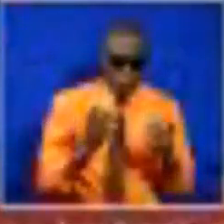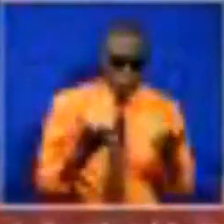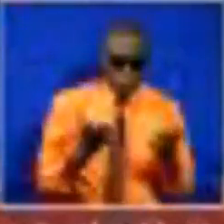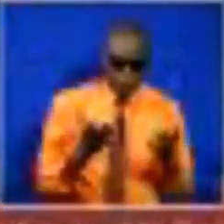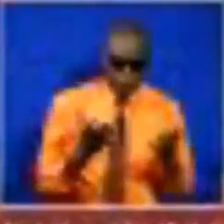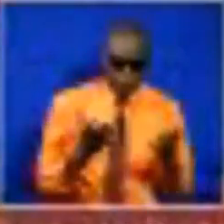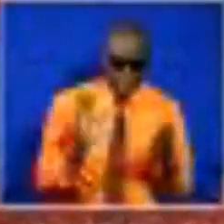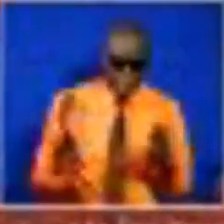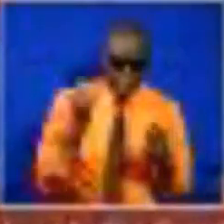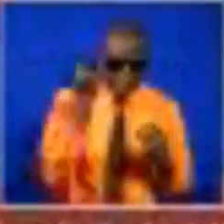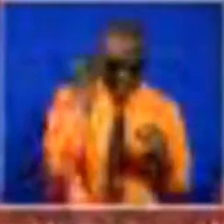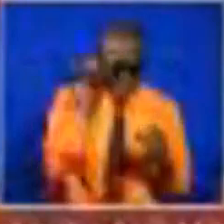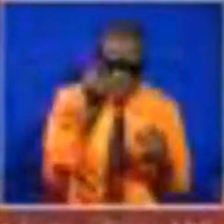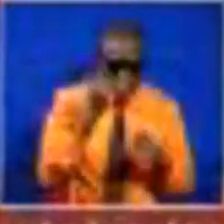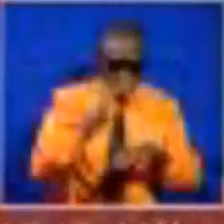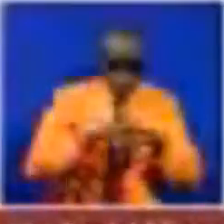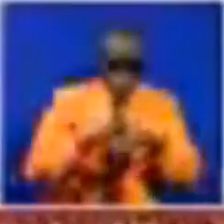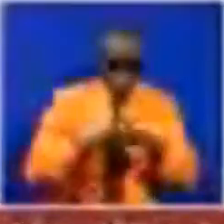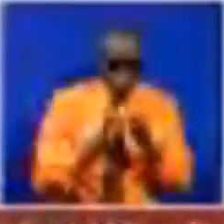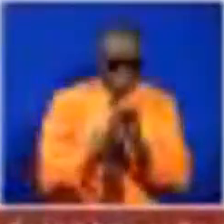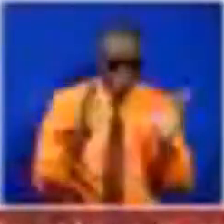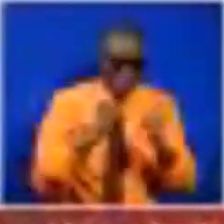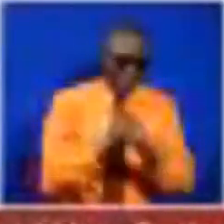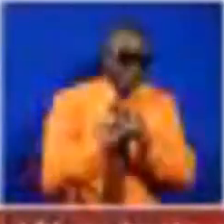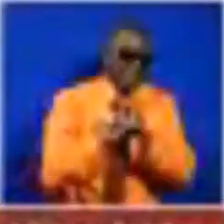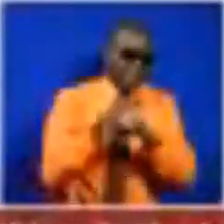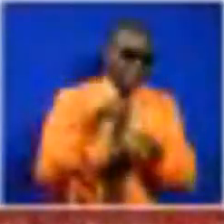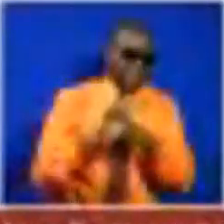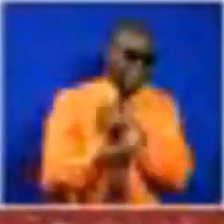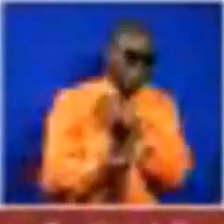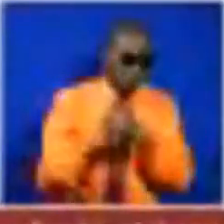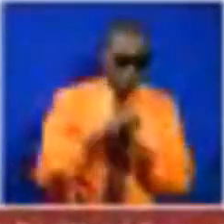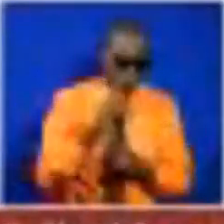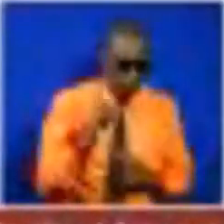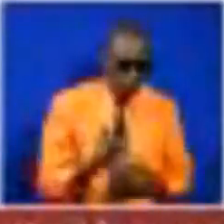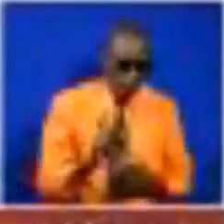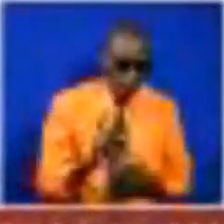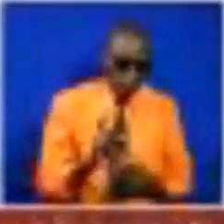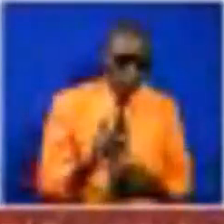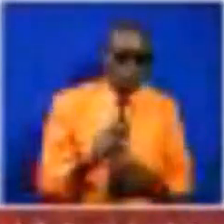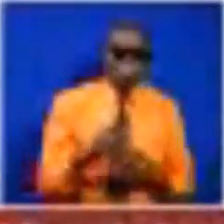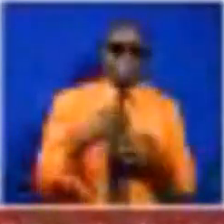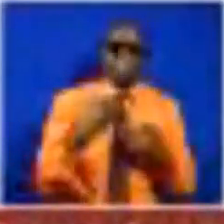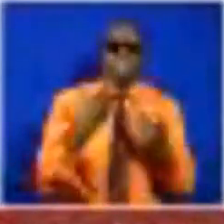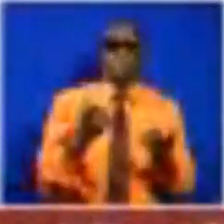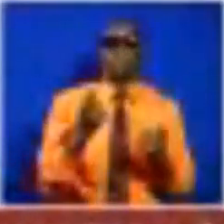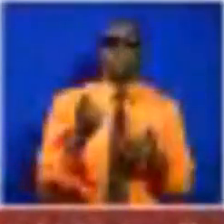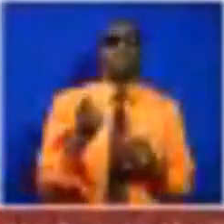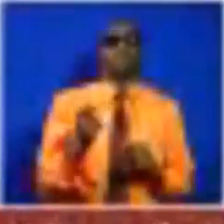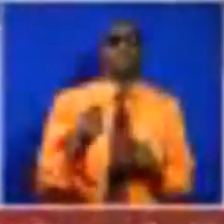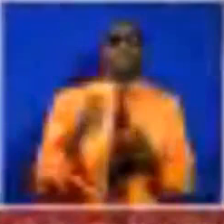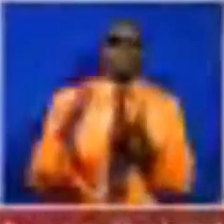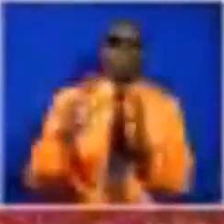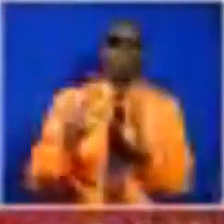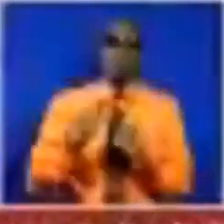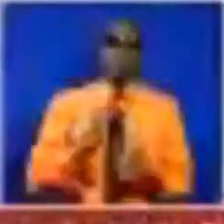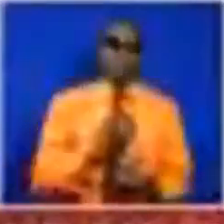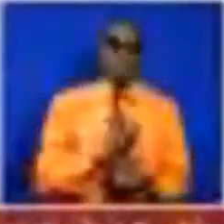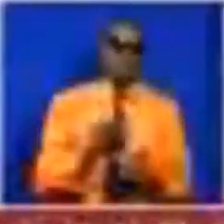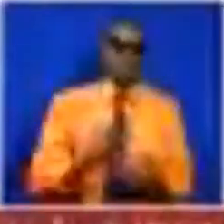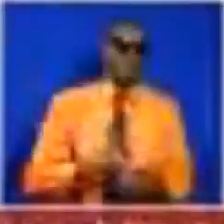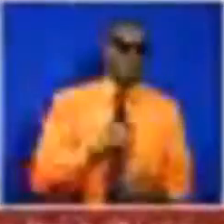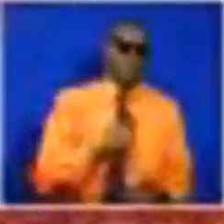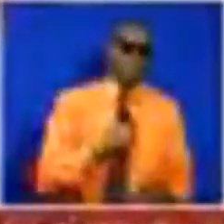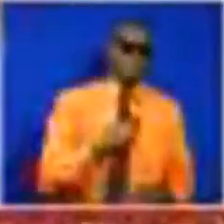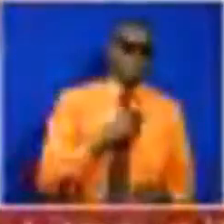good for public safety in this country? The Mungatana-led committee, who visited Pastor Ezekiel Odera's church in Mavueni, Kilifi County on